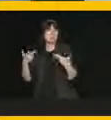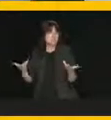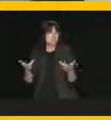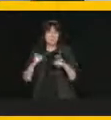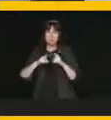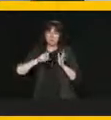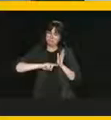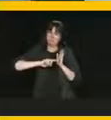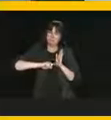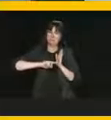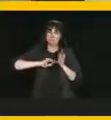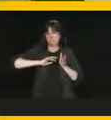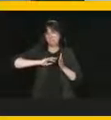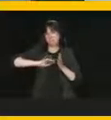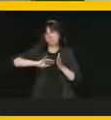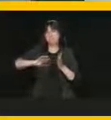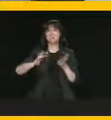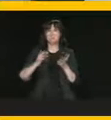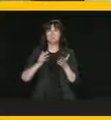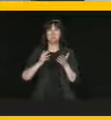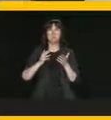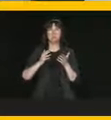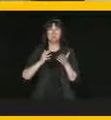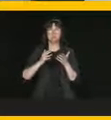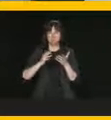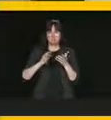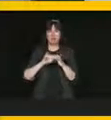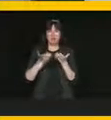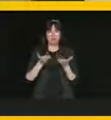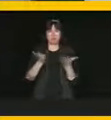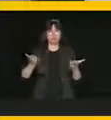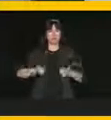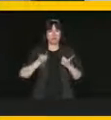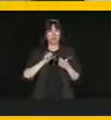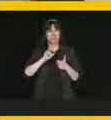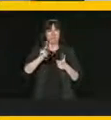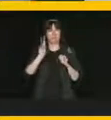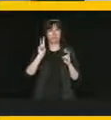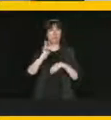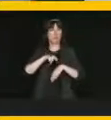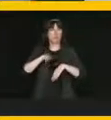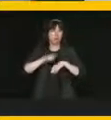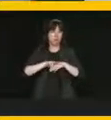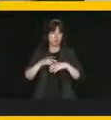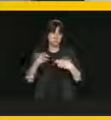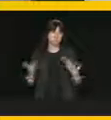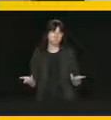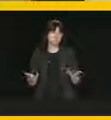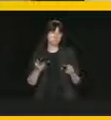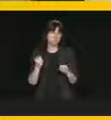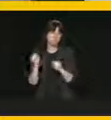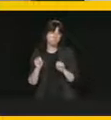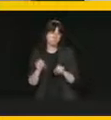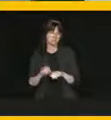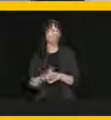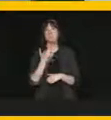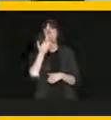different options so that we can do everything we can to return to normalcy as soon as possible.